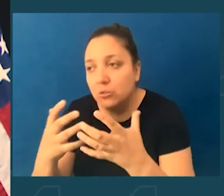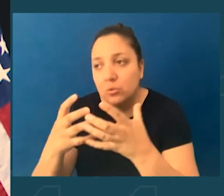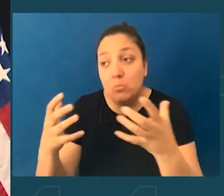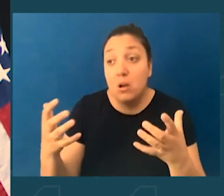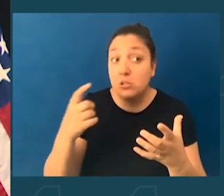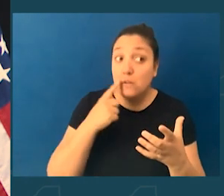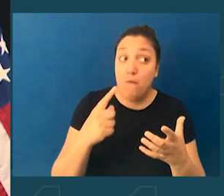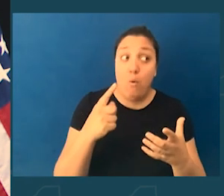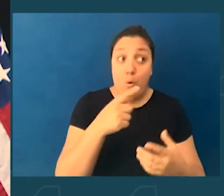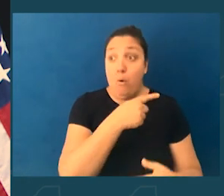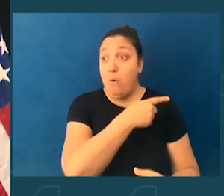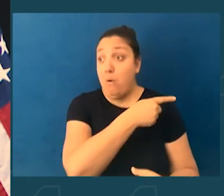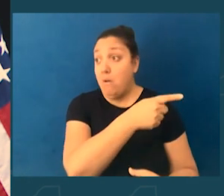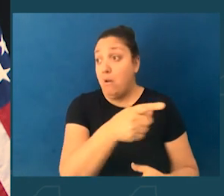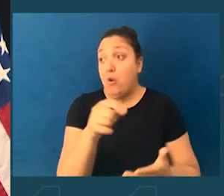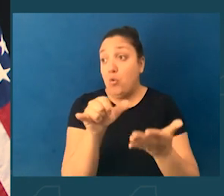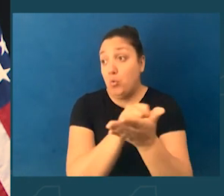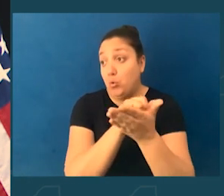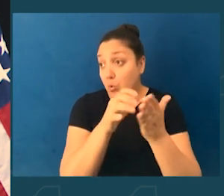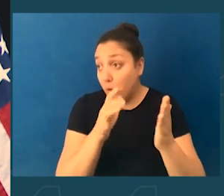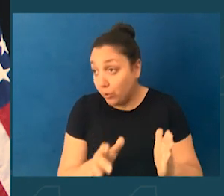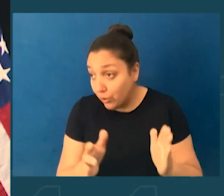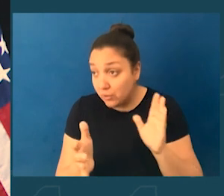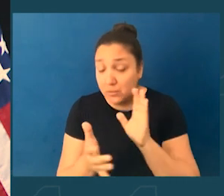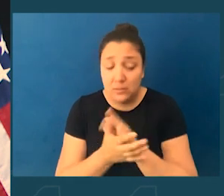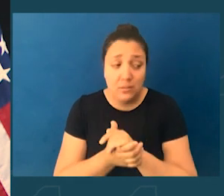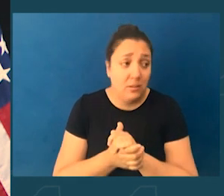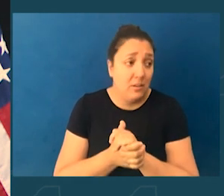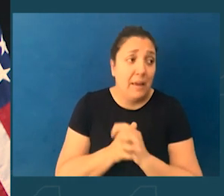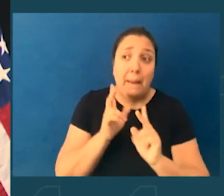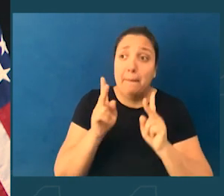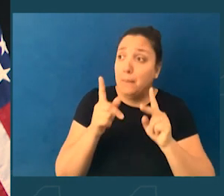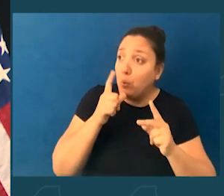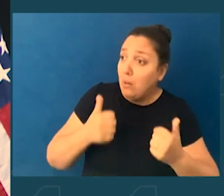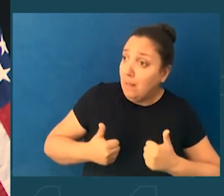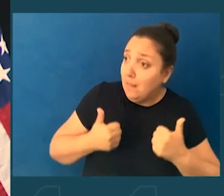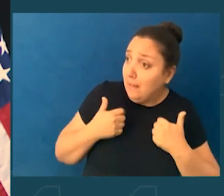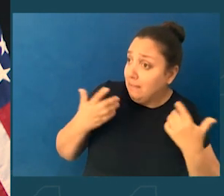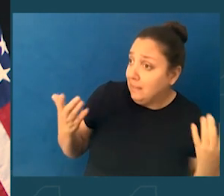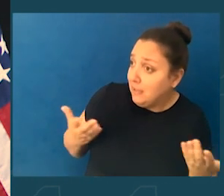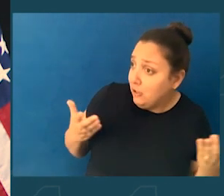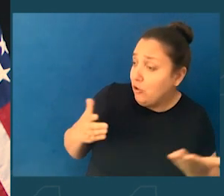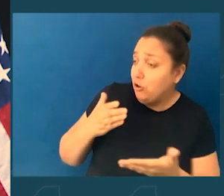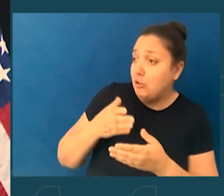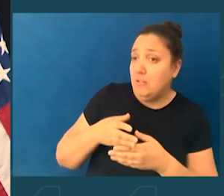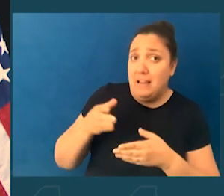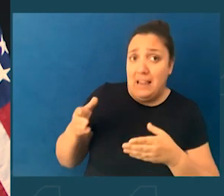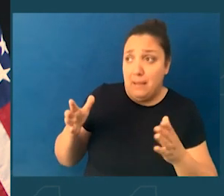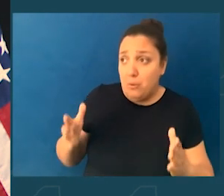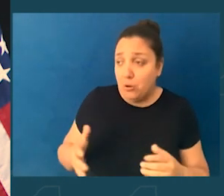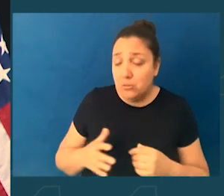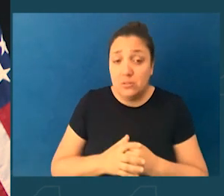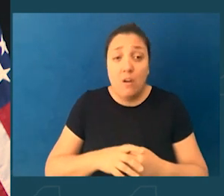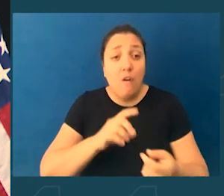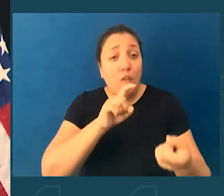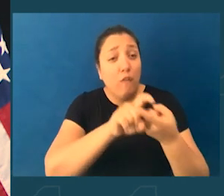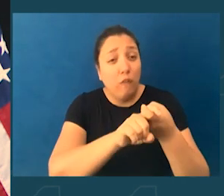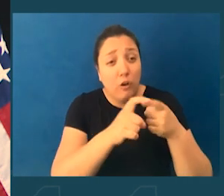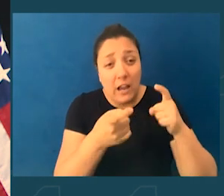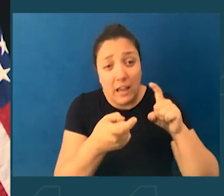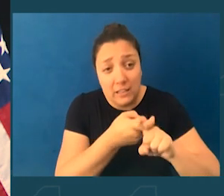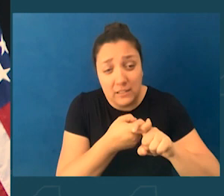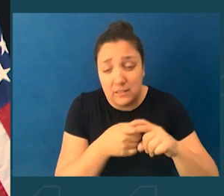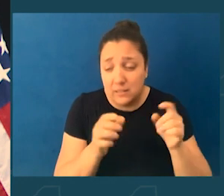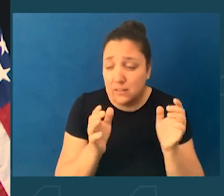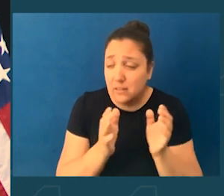Yorkers, on behalf of our neighbors, on behalf of our friends and our family members